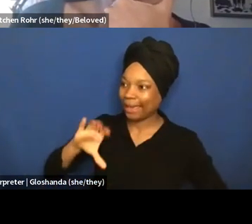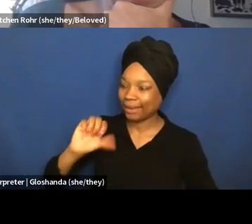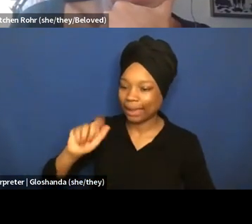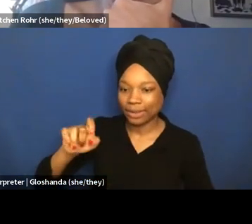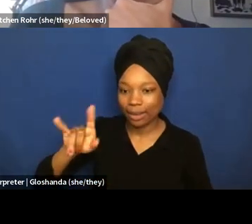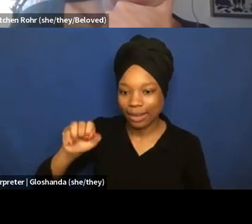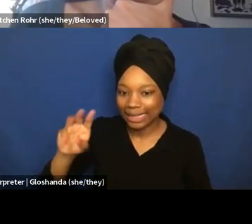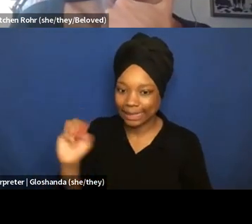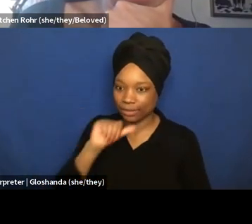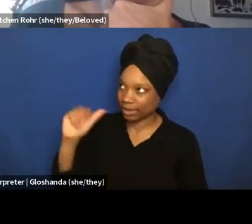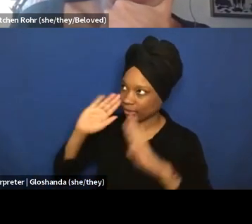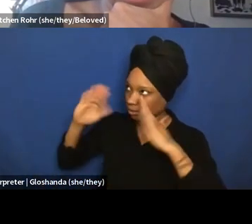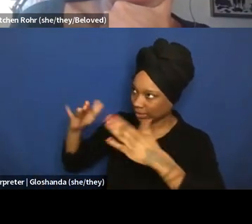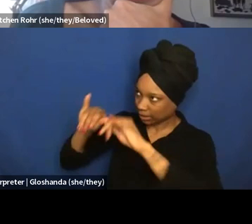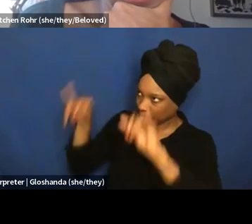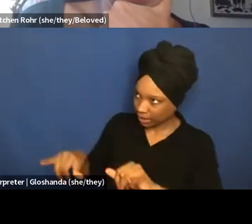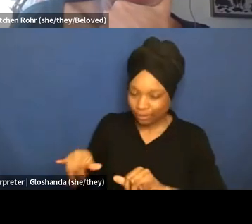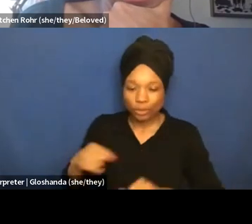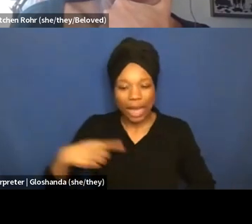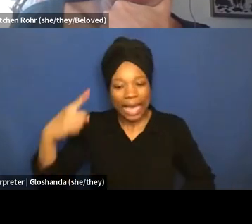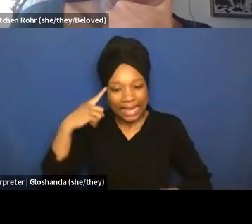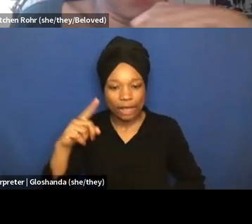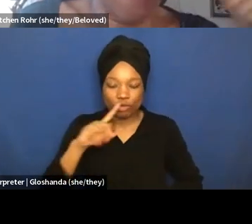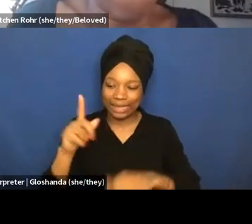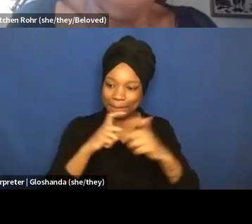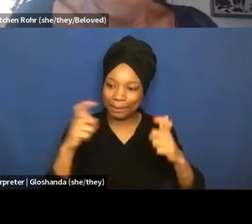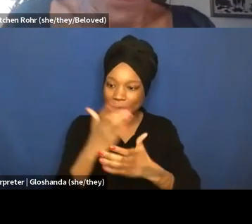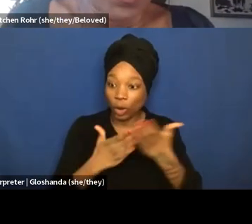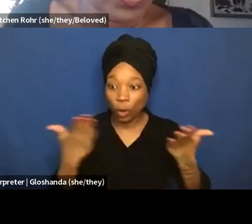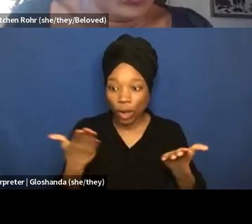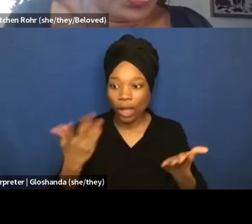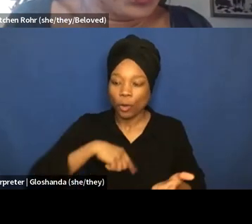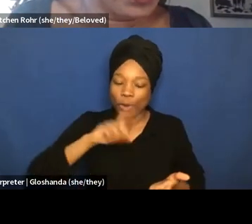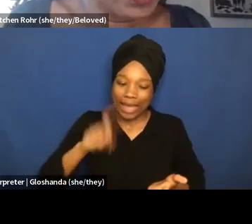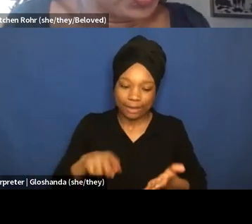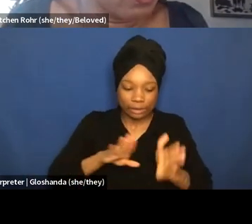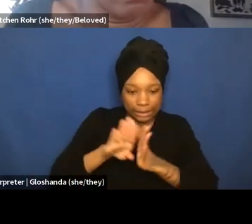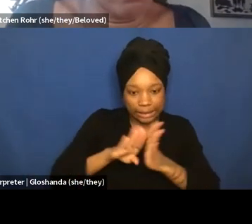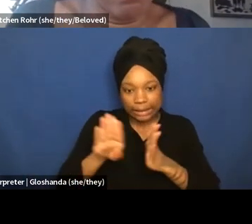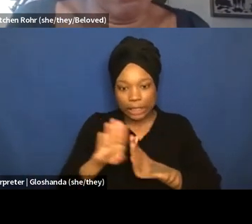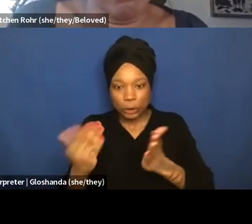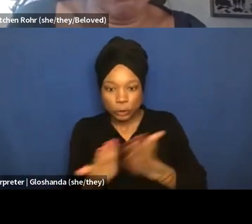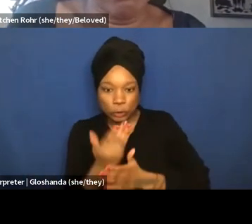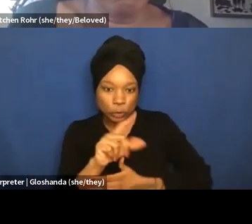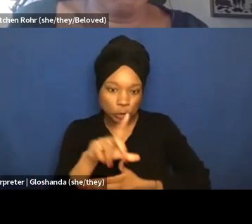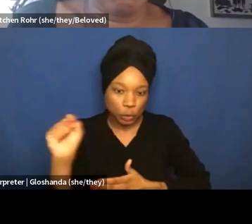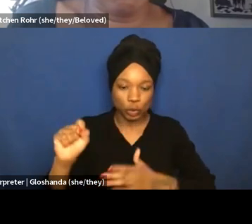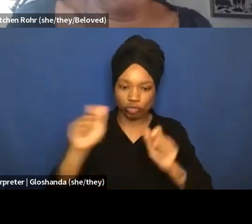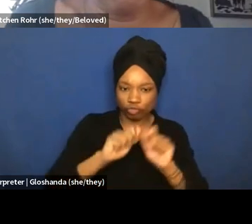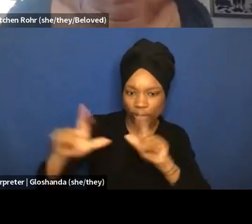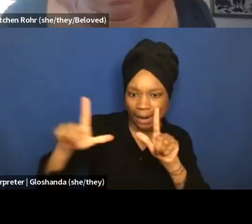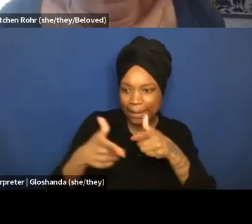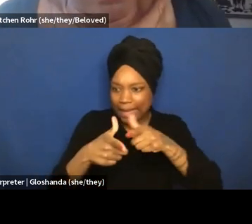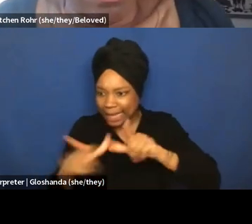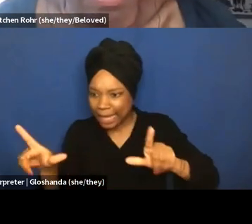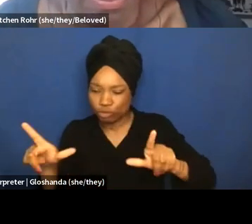imagine that a big part of that decarceration is really us building collectively new tools and framing and language and you know,